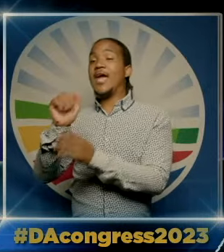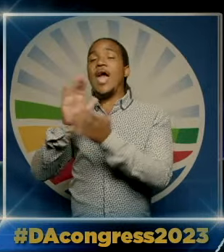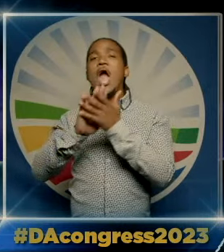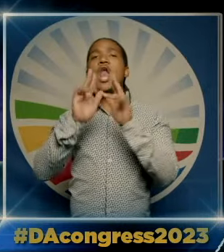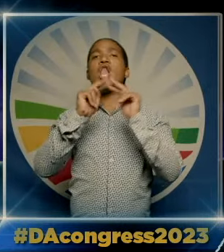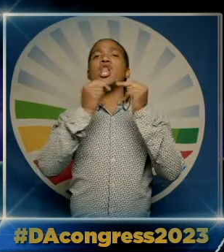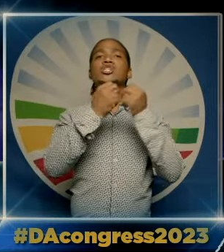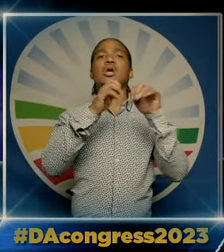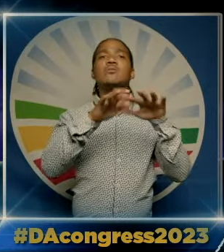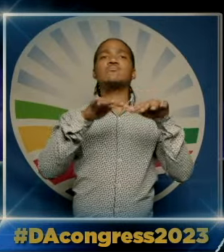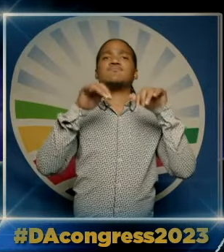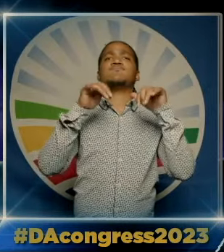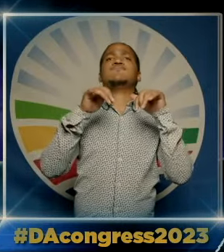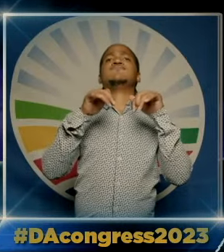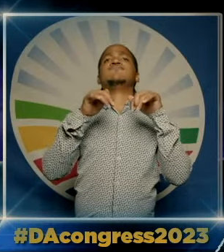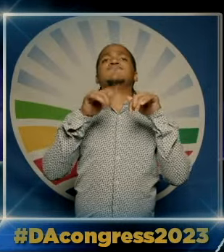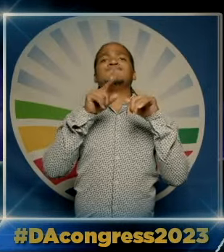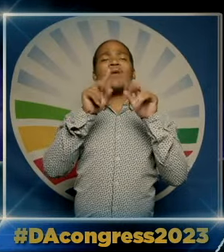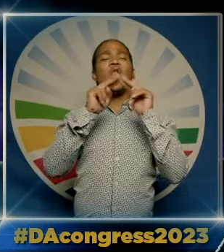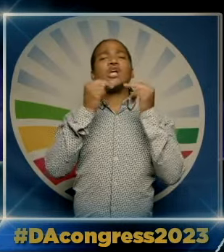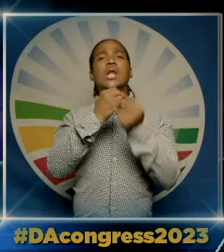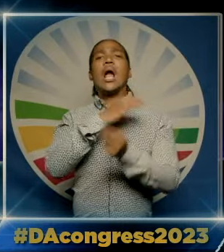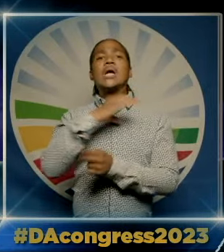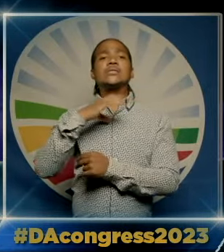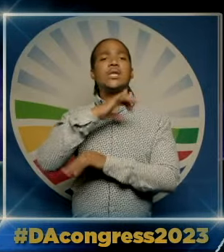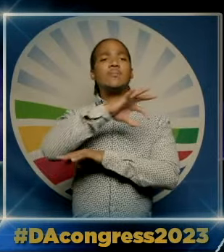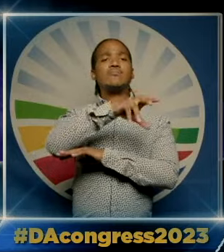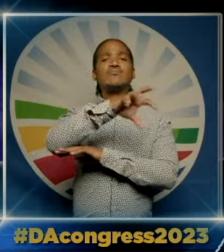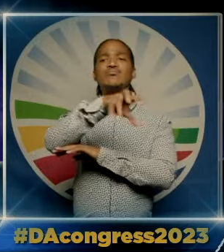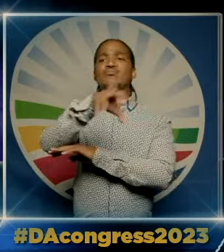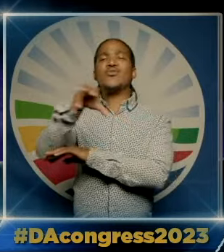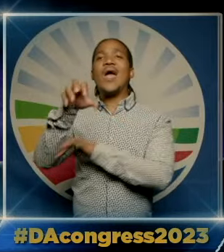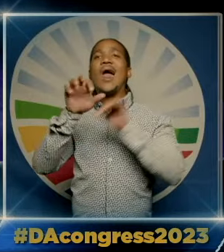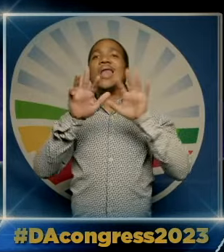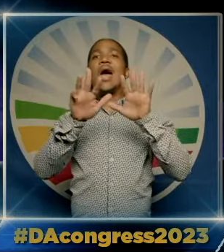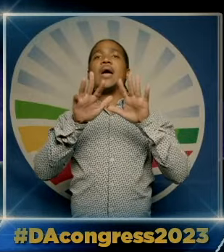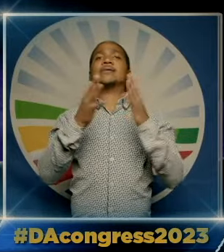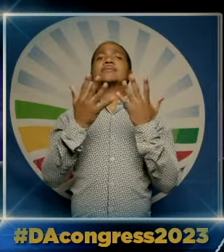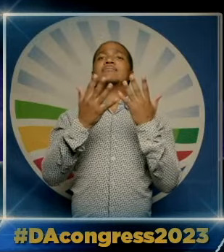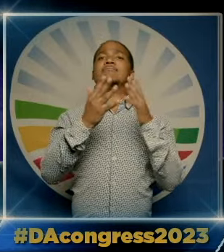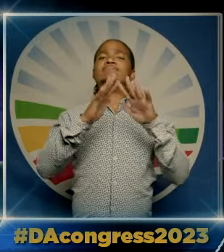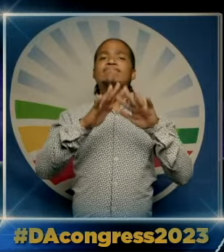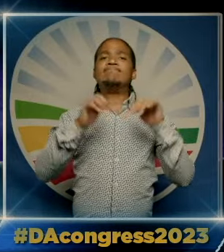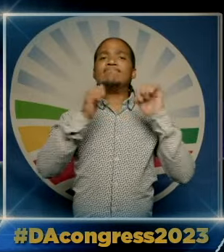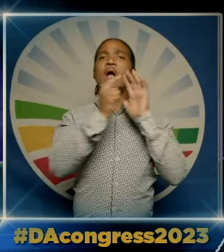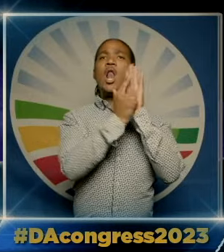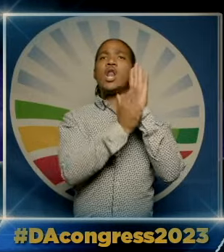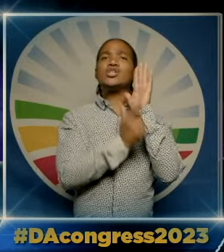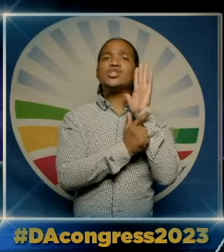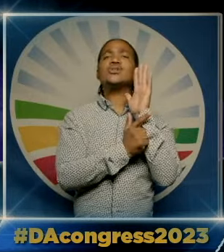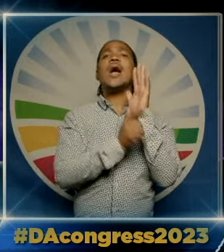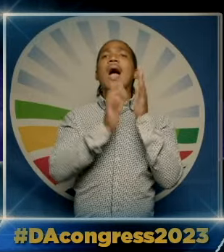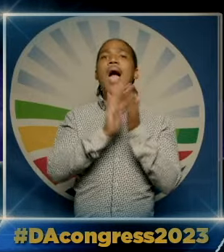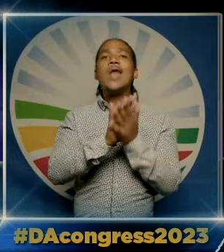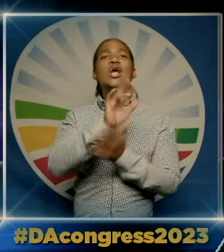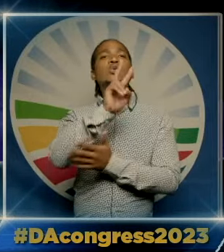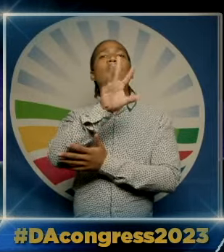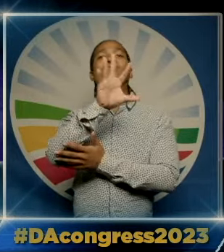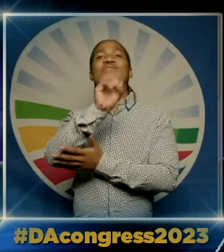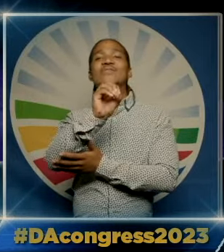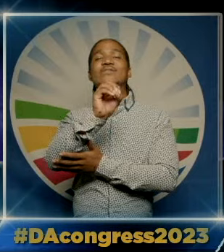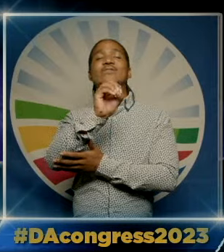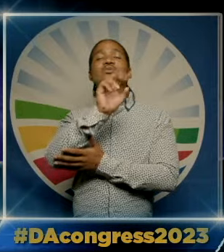Assembly, in our National Council of Provinces, the 9 provincial legislatures of our country, and the